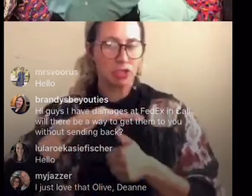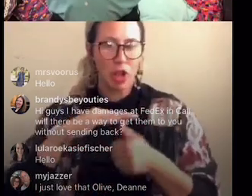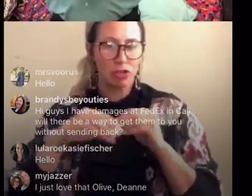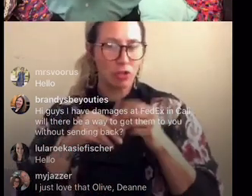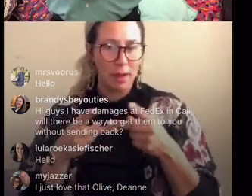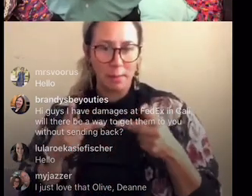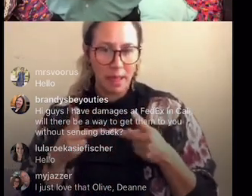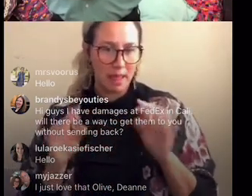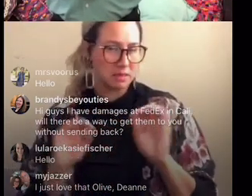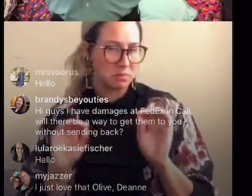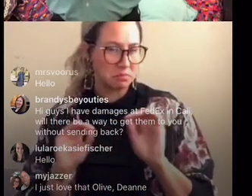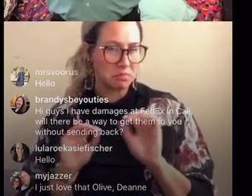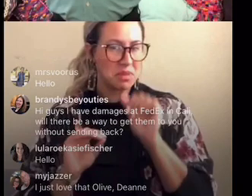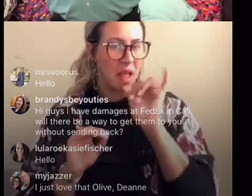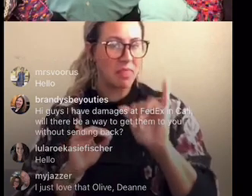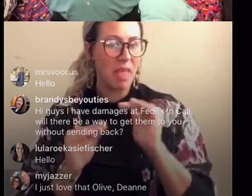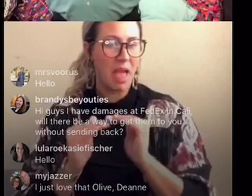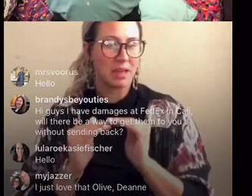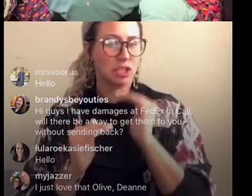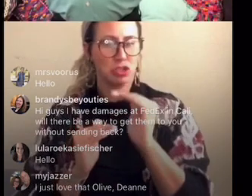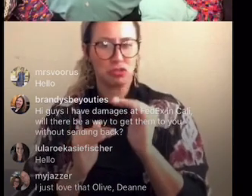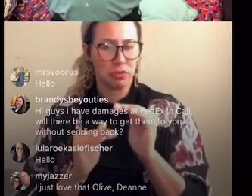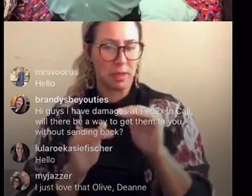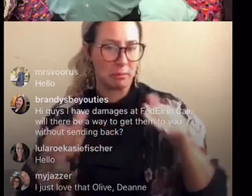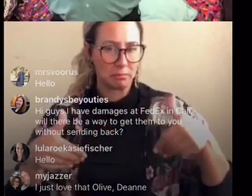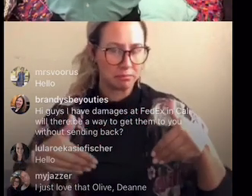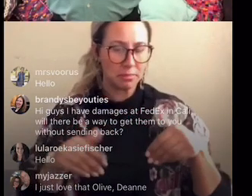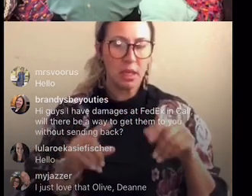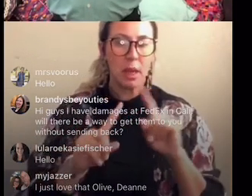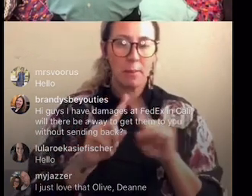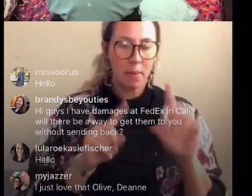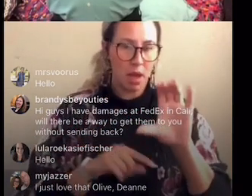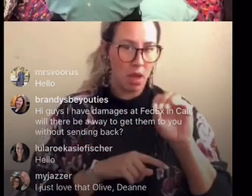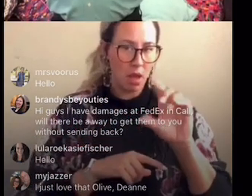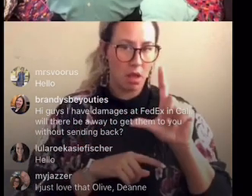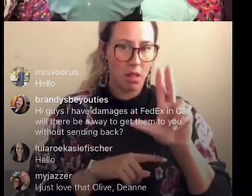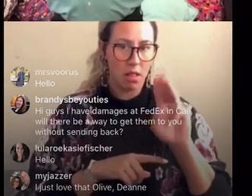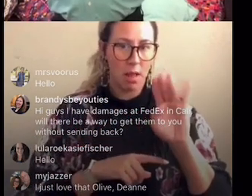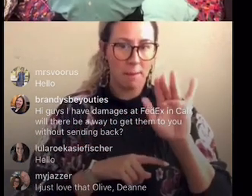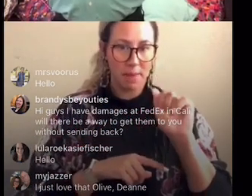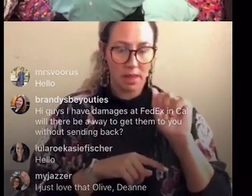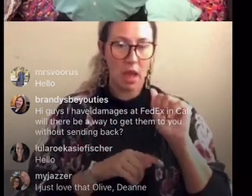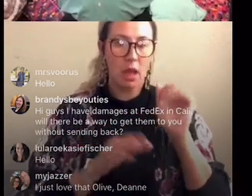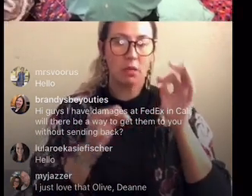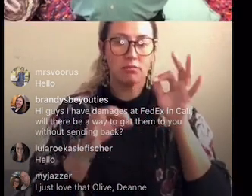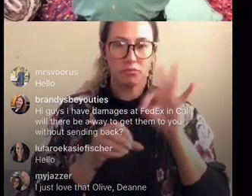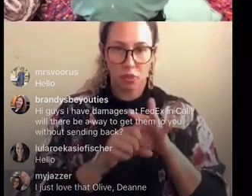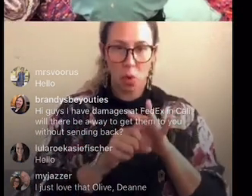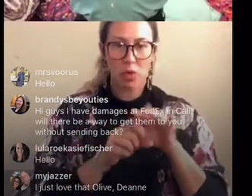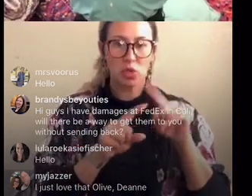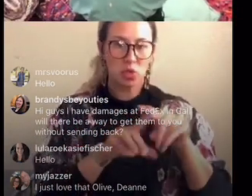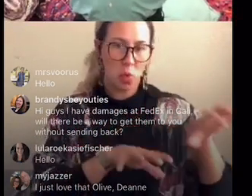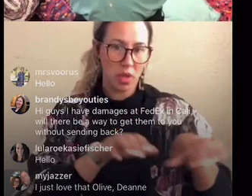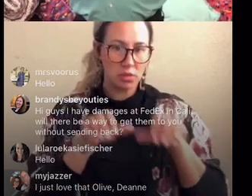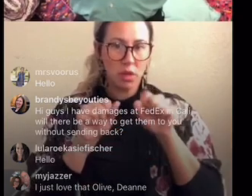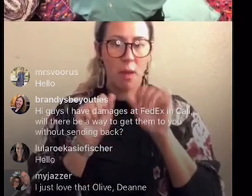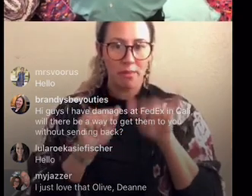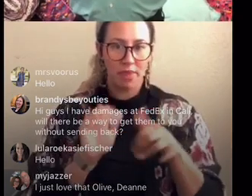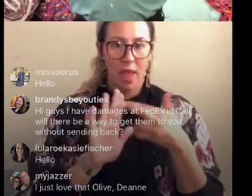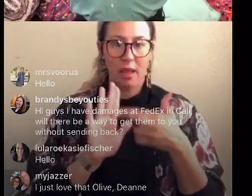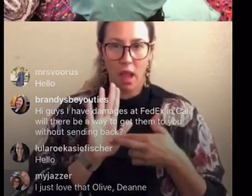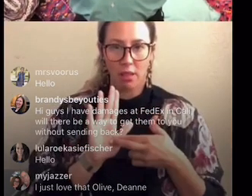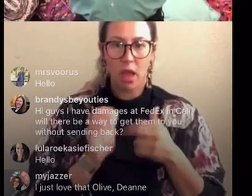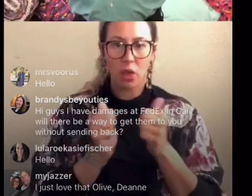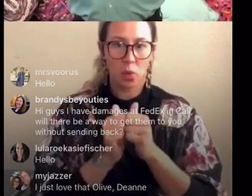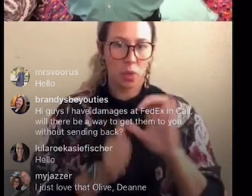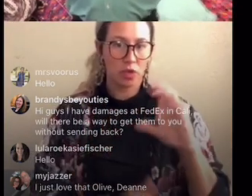It's not that extreme. But Columbia has voted on adopting that. It looks like it's going to follow the guidelines of the